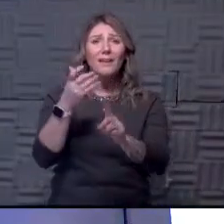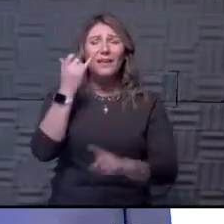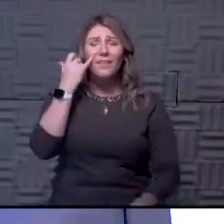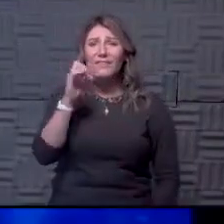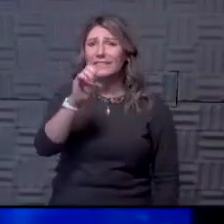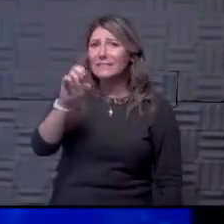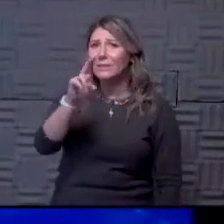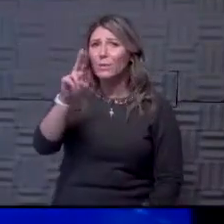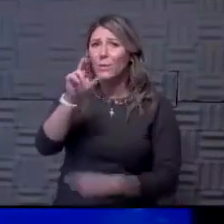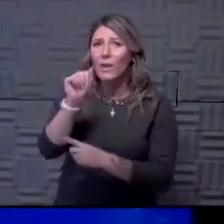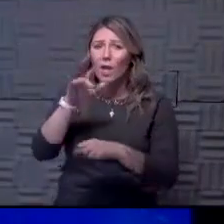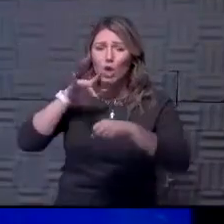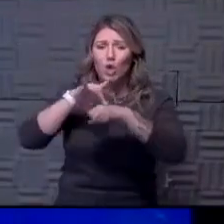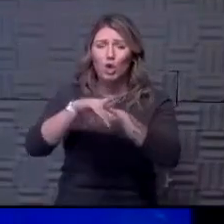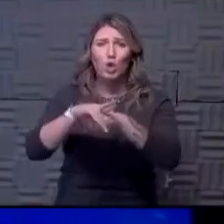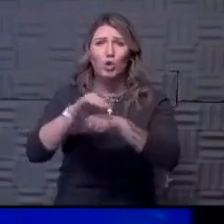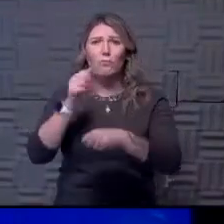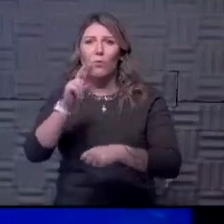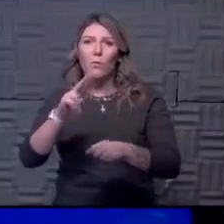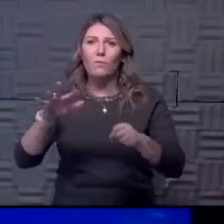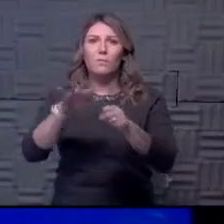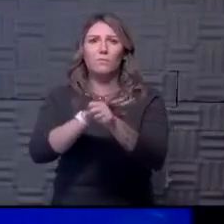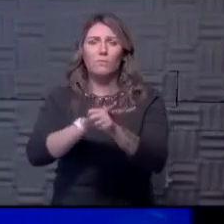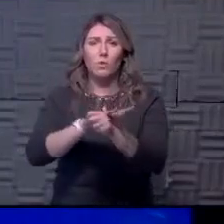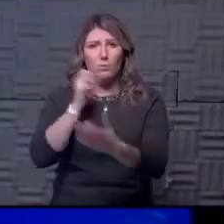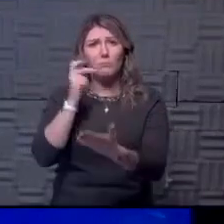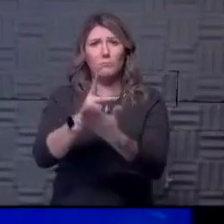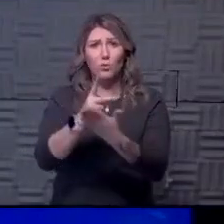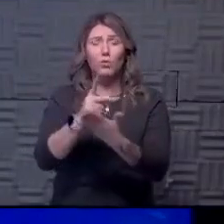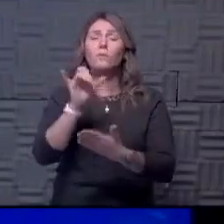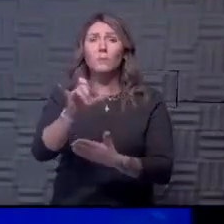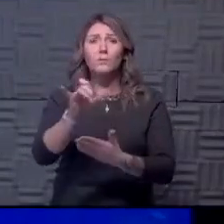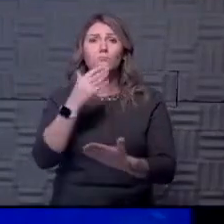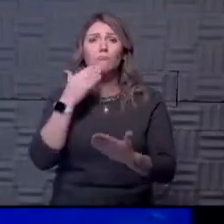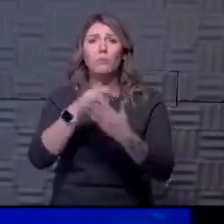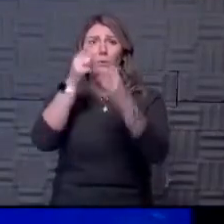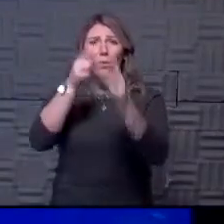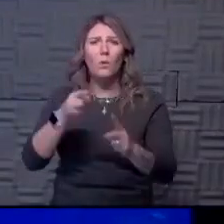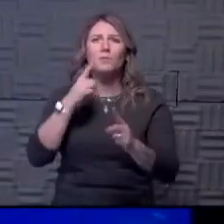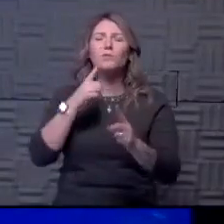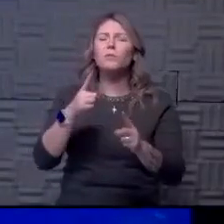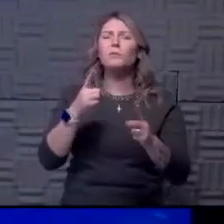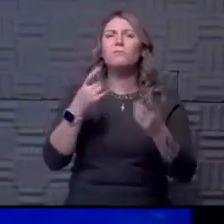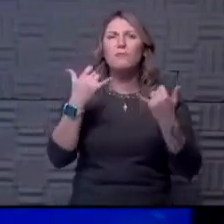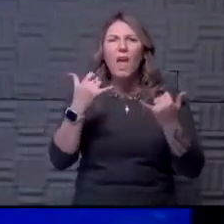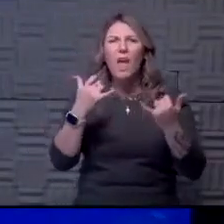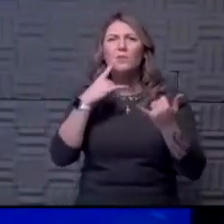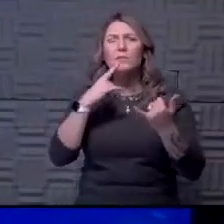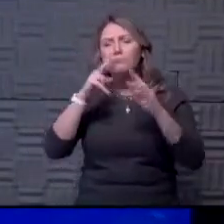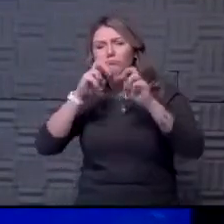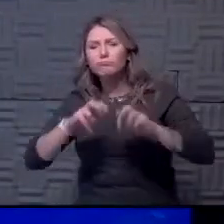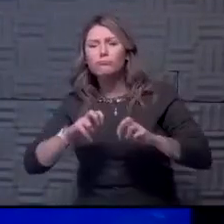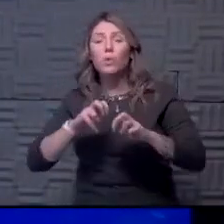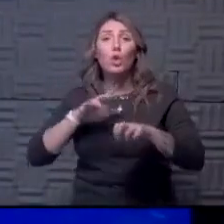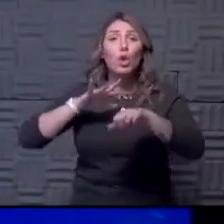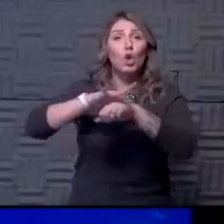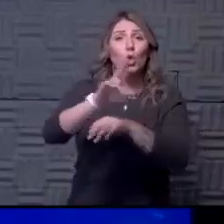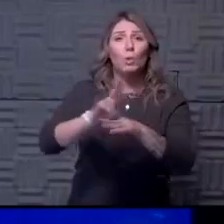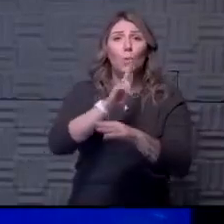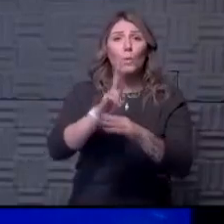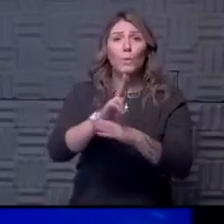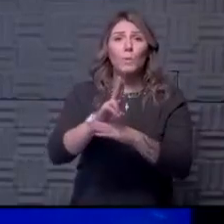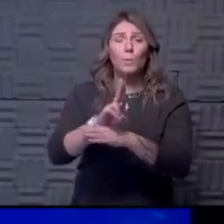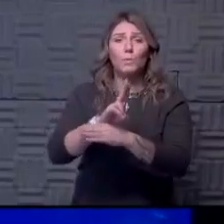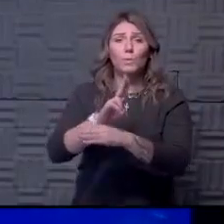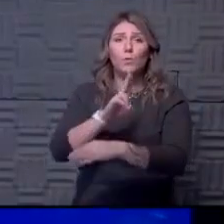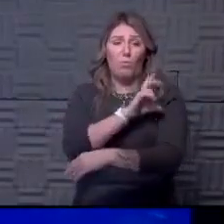early use authorization, or fully approved, is a good one. Yeah. So let's explore that a little bit. An early use authorization is always given at the time